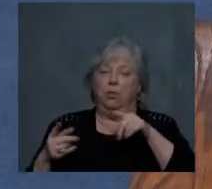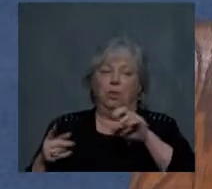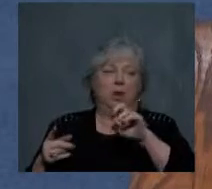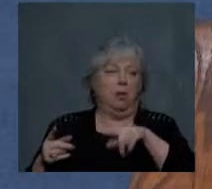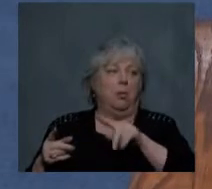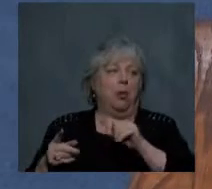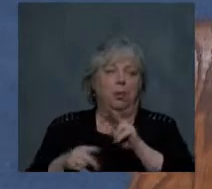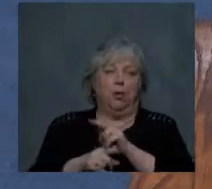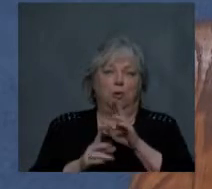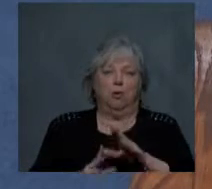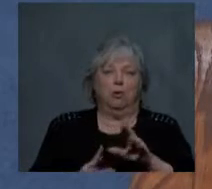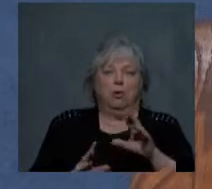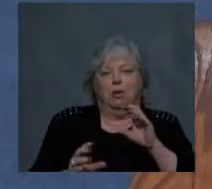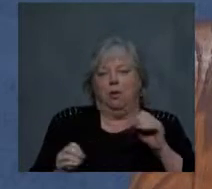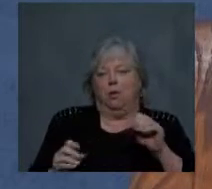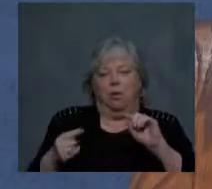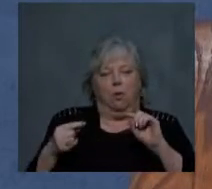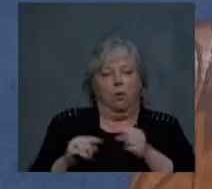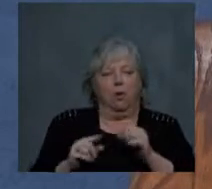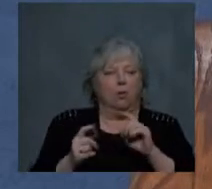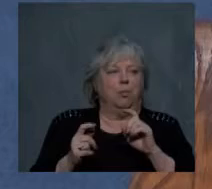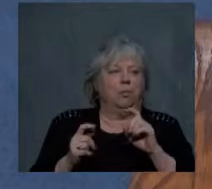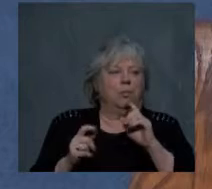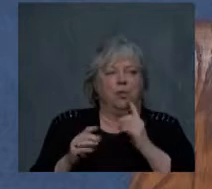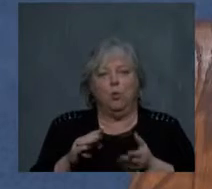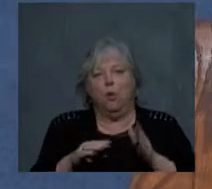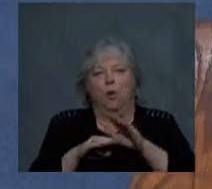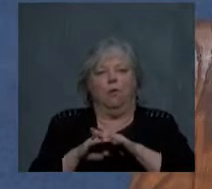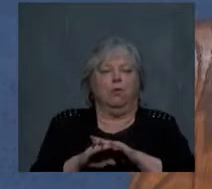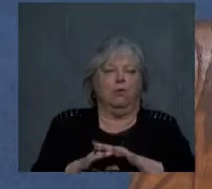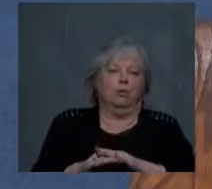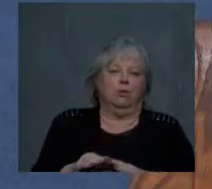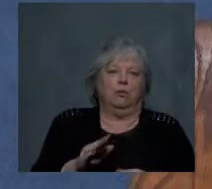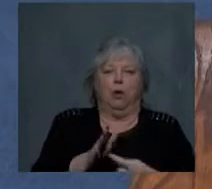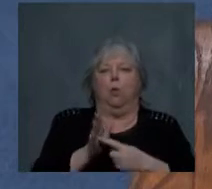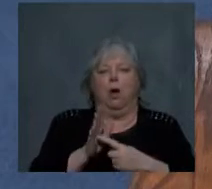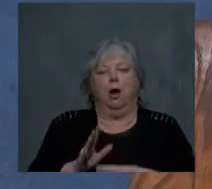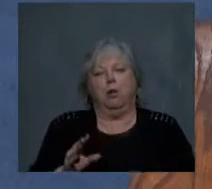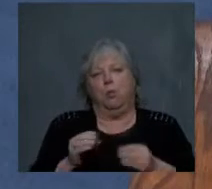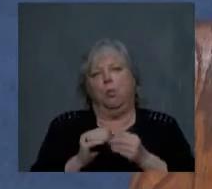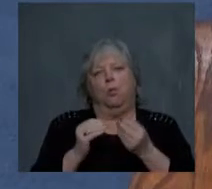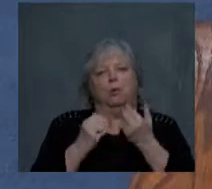no harm in changing this use. There's no reason to overlay a